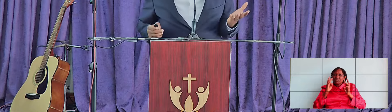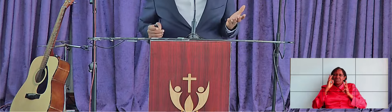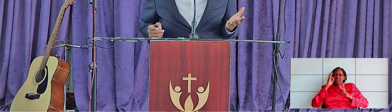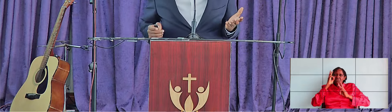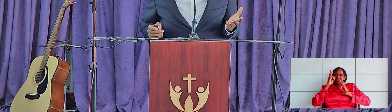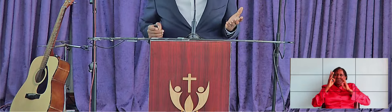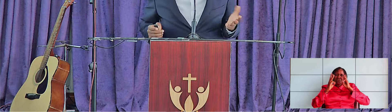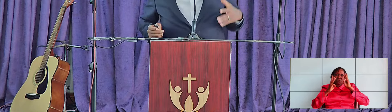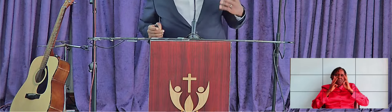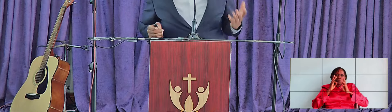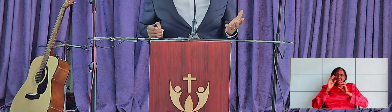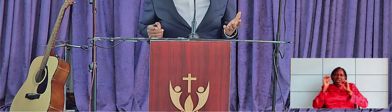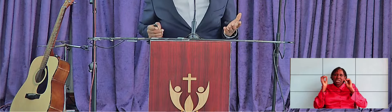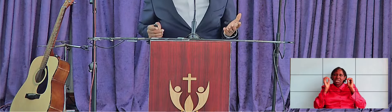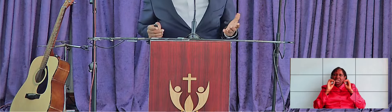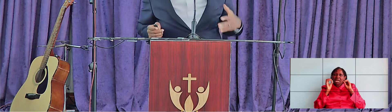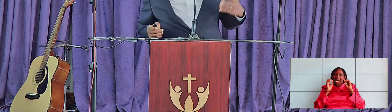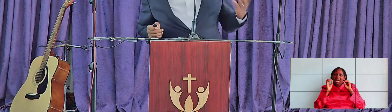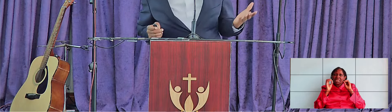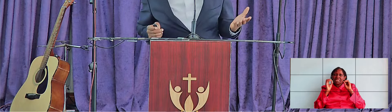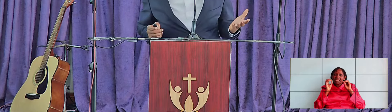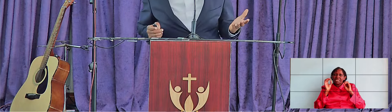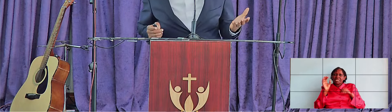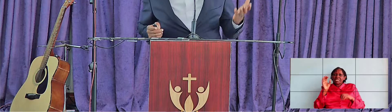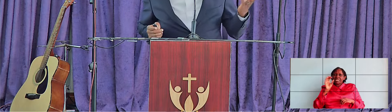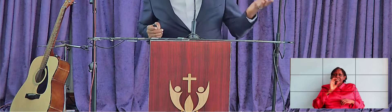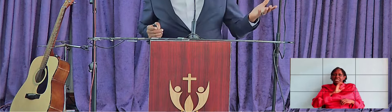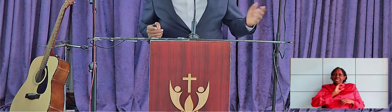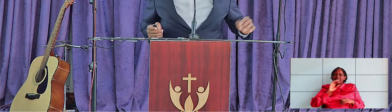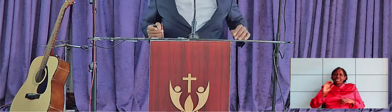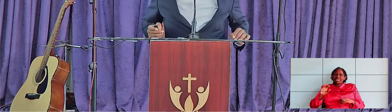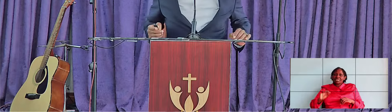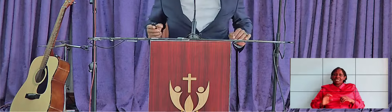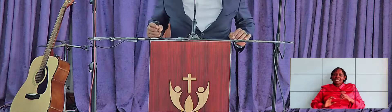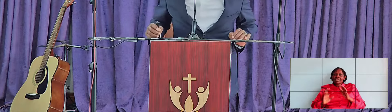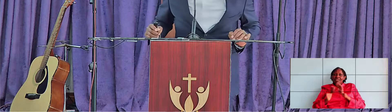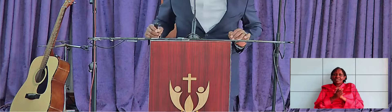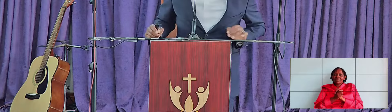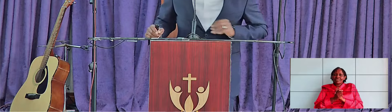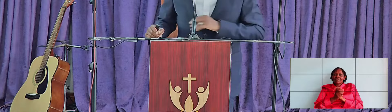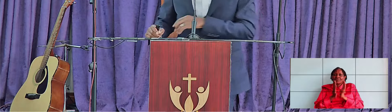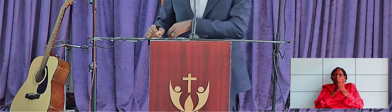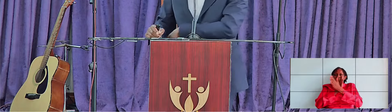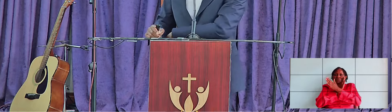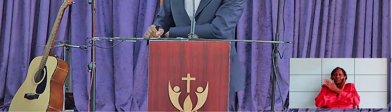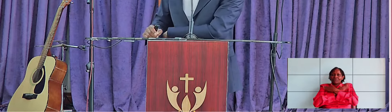Christian friends sharing with them about their faith.